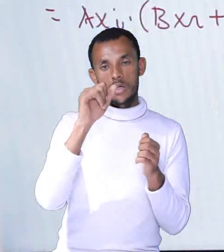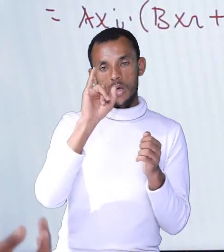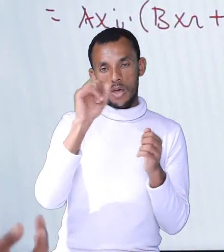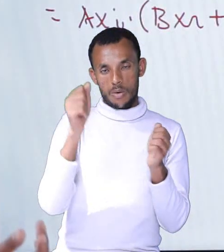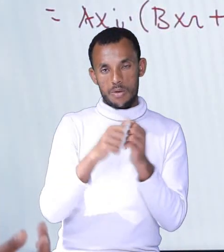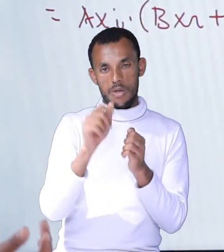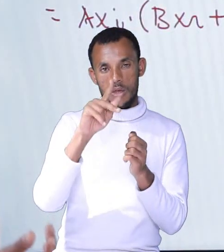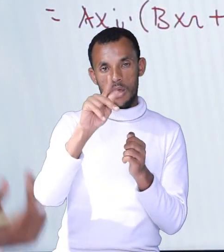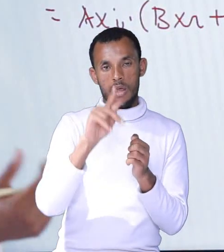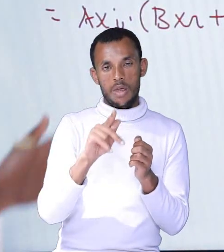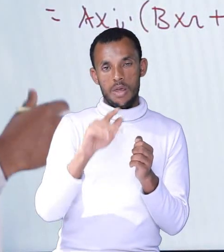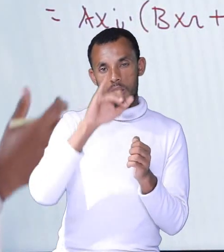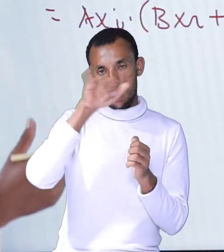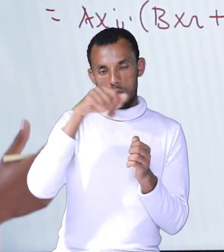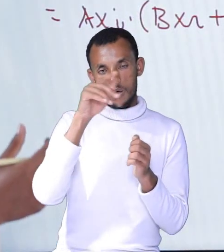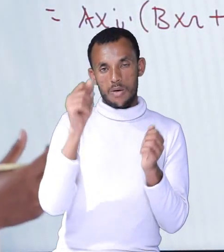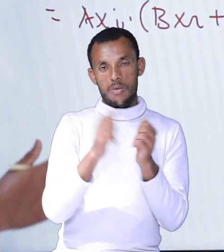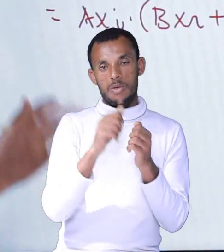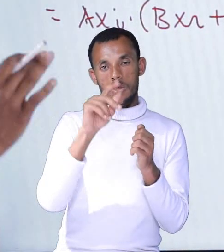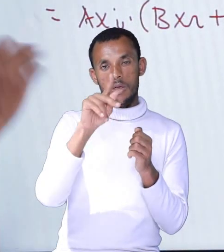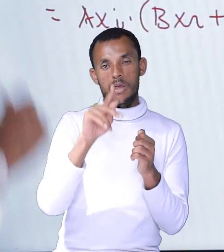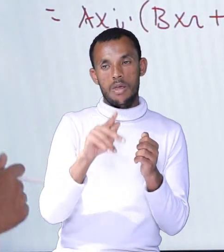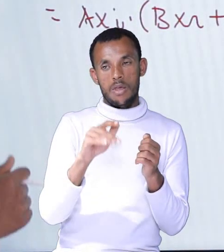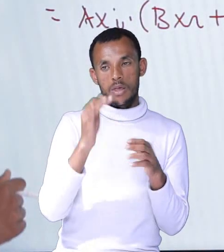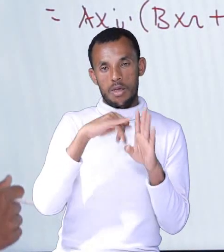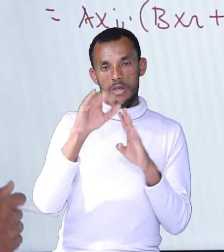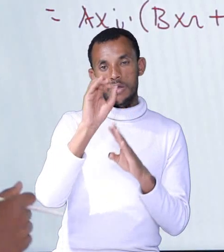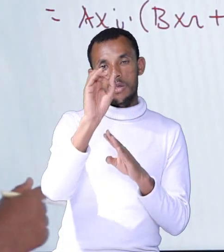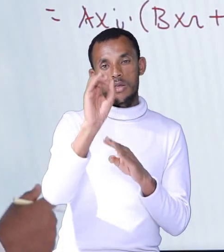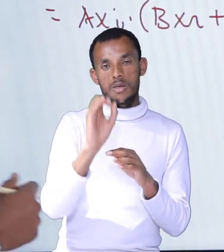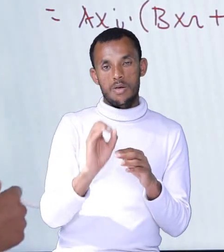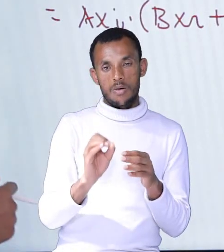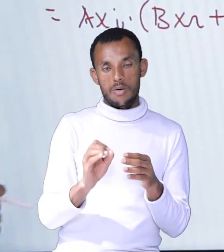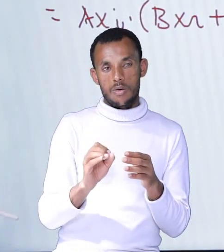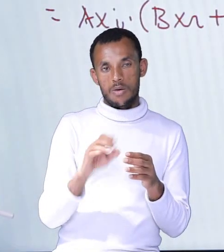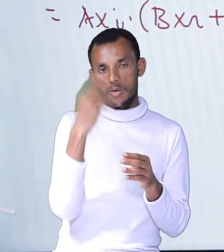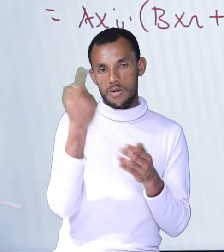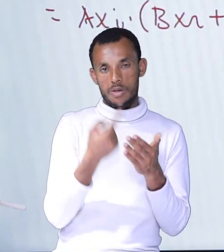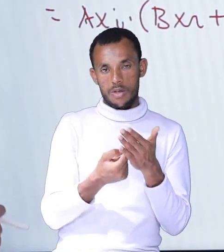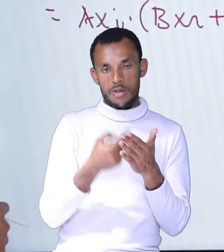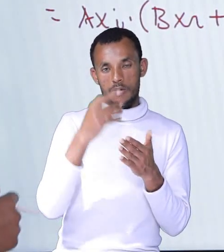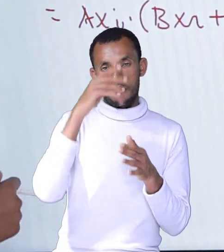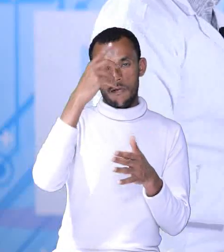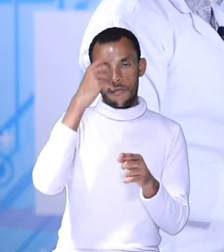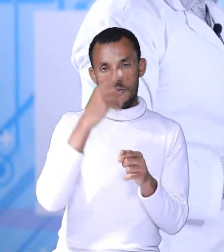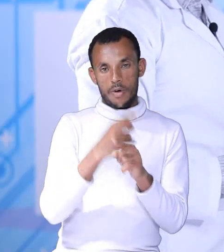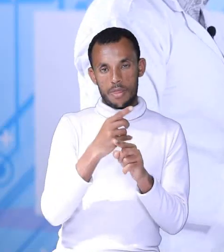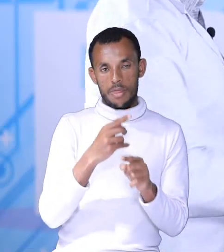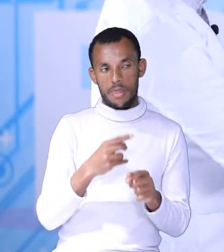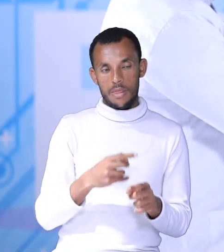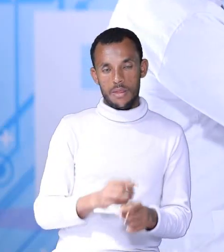with k, j with k, and so on is 0. So using this fact,